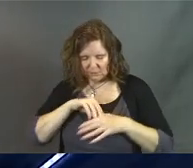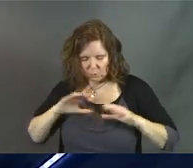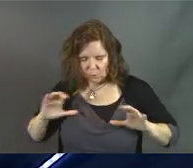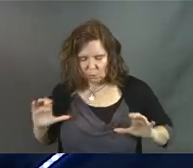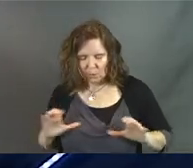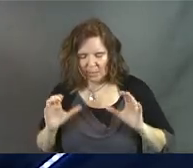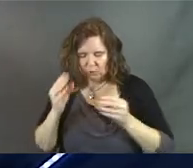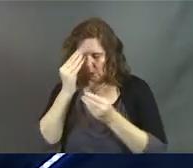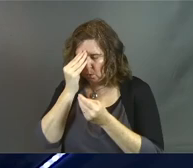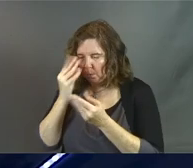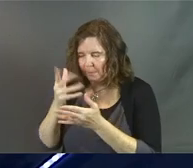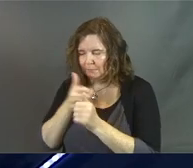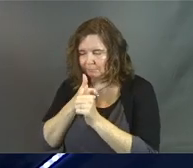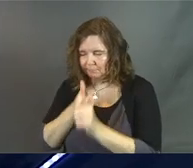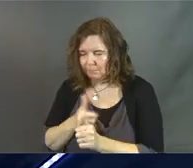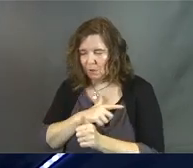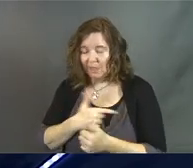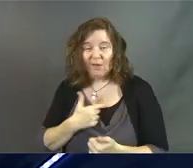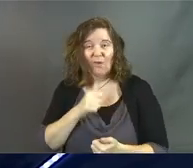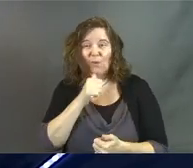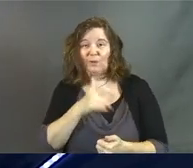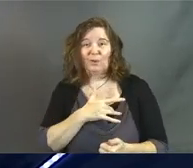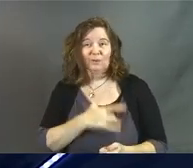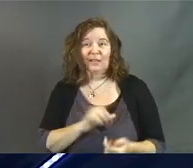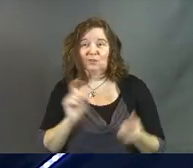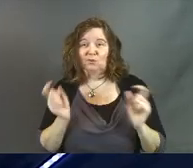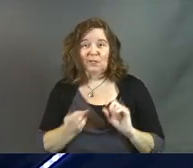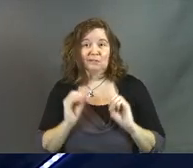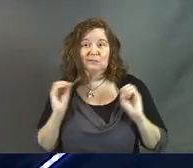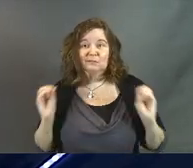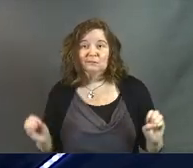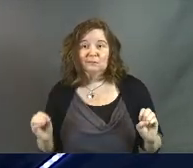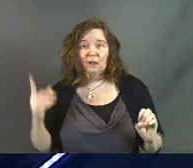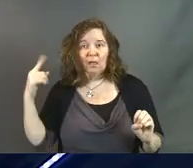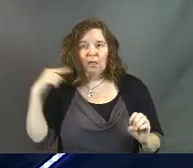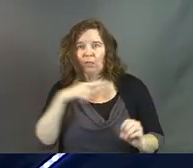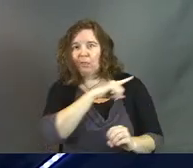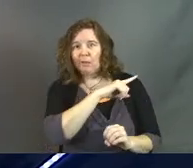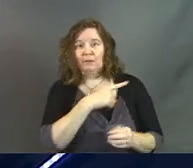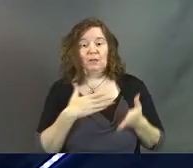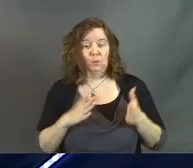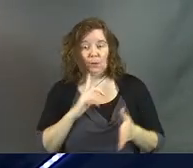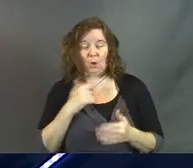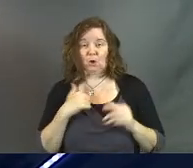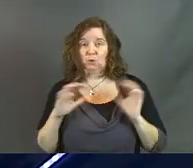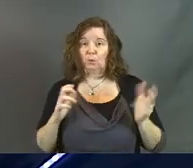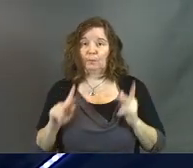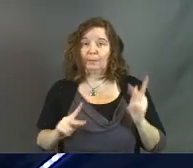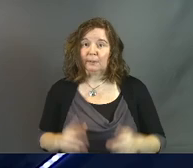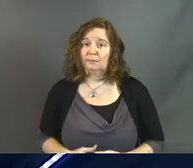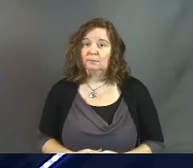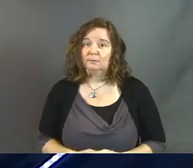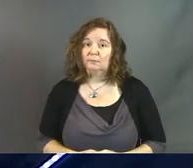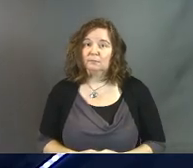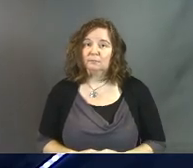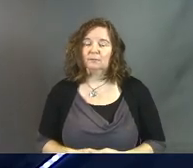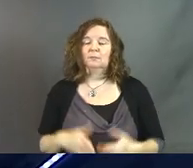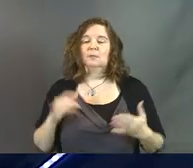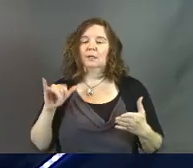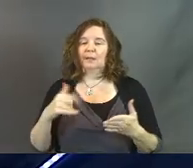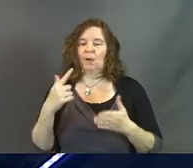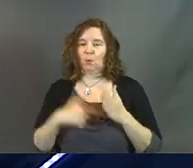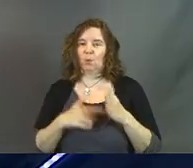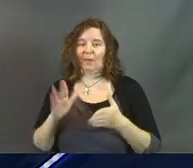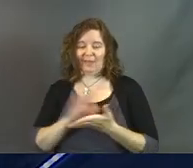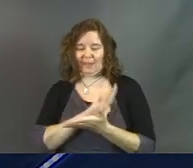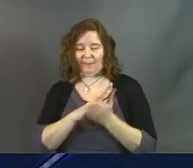action and obedience in our lives, or we don't tend to change. That's the way we are as a group of people. And so that's what